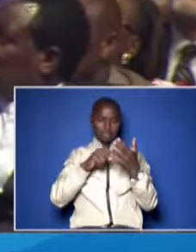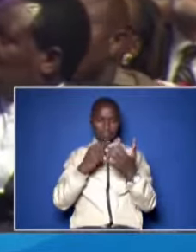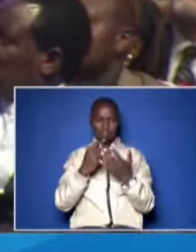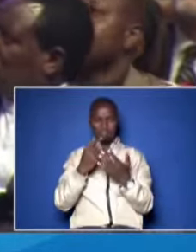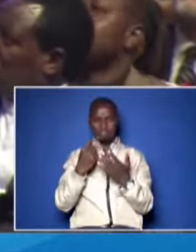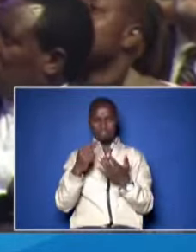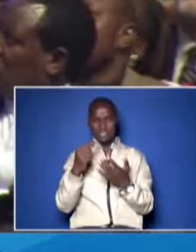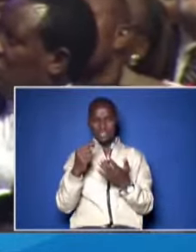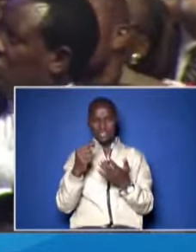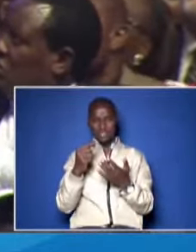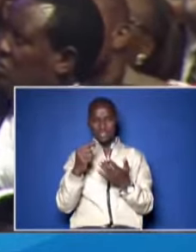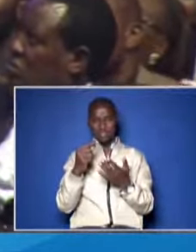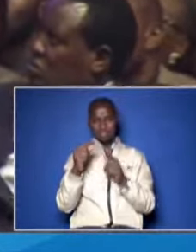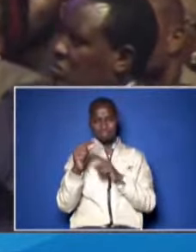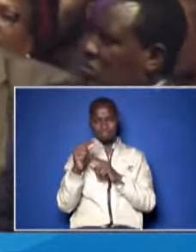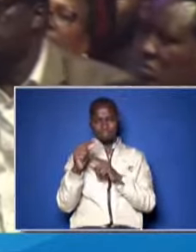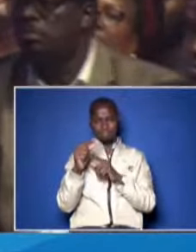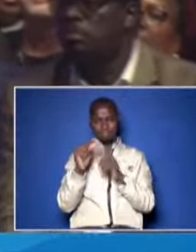days